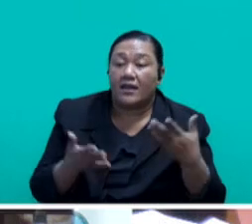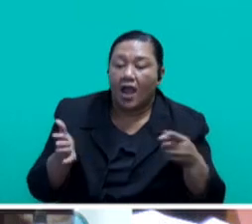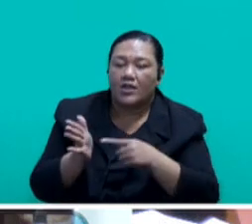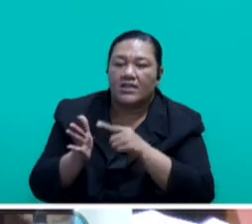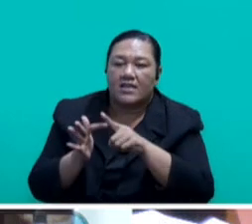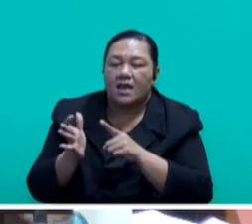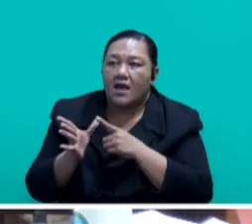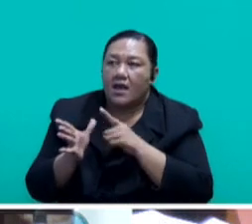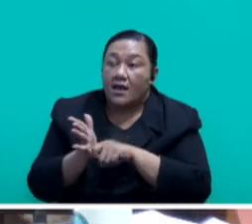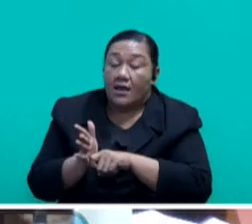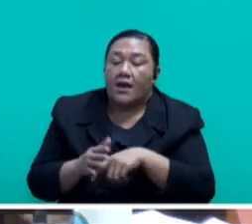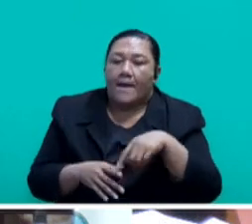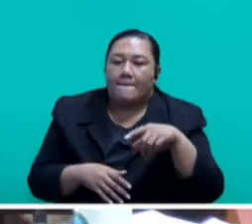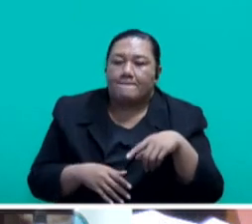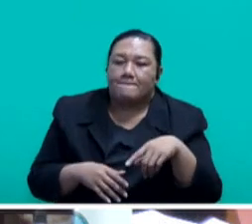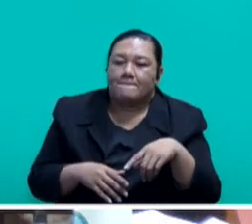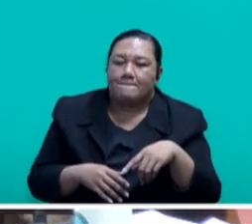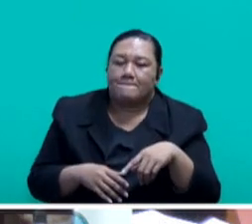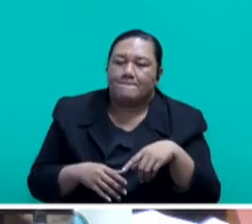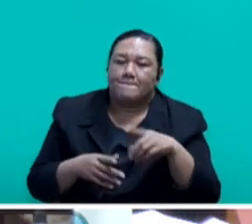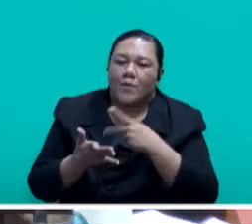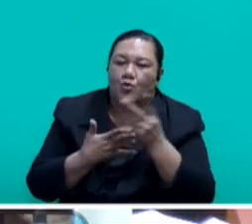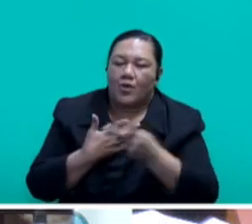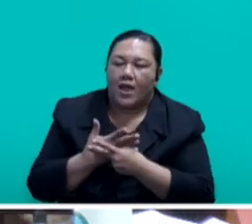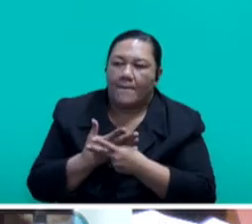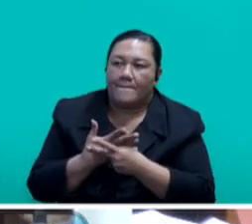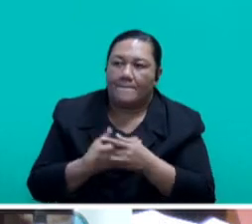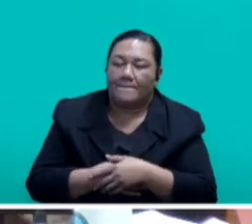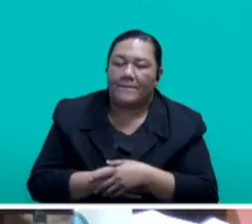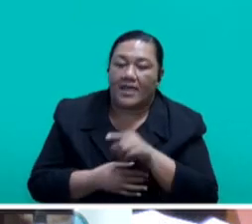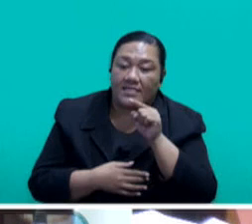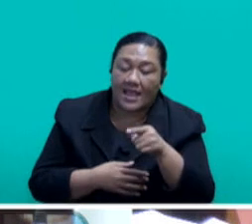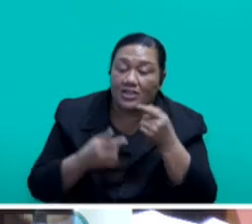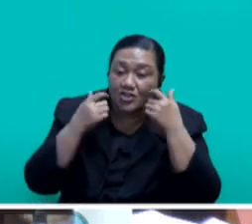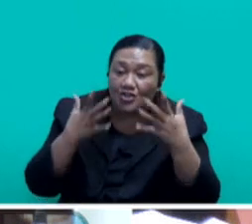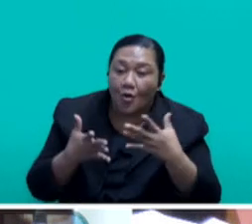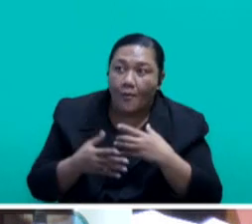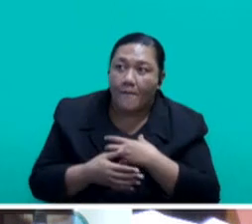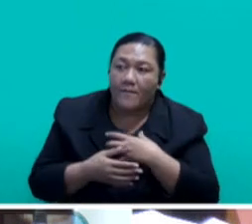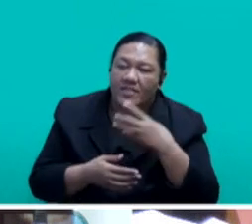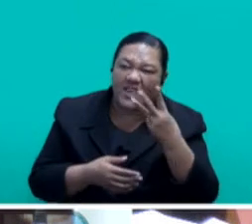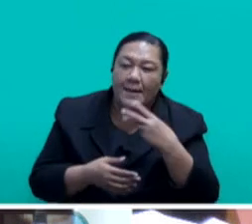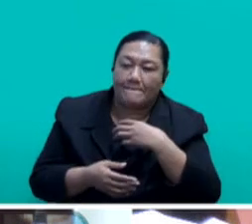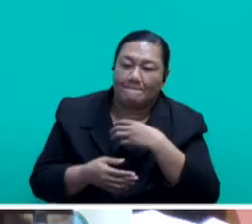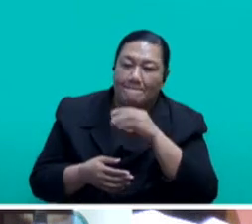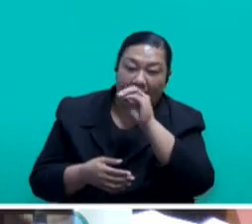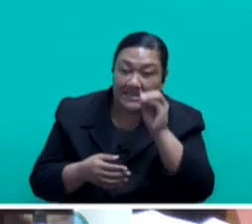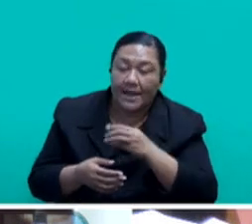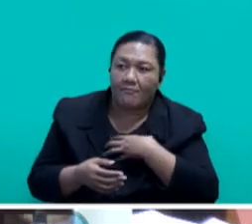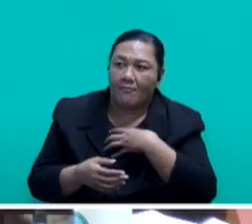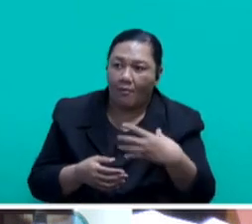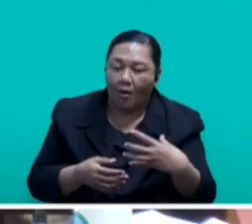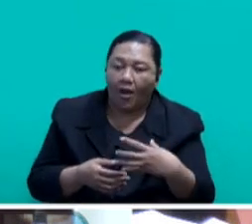would only have an overall effect of 3% more as opposed to the increased social protection program